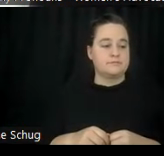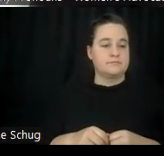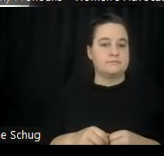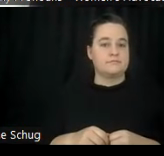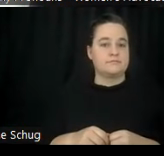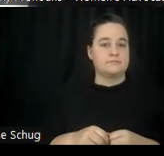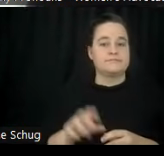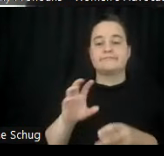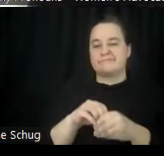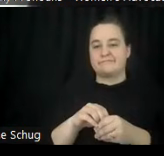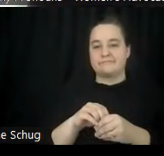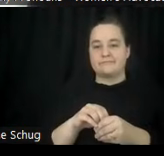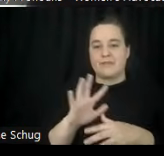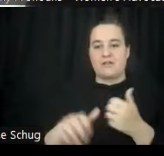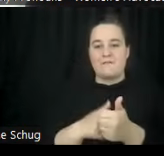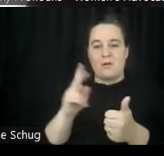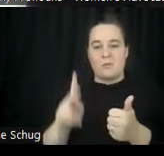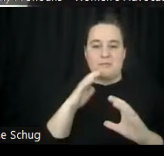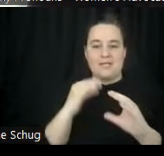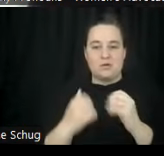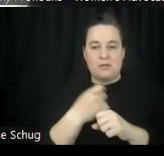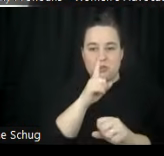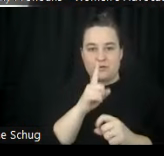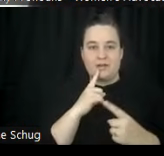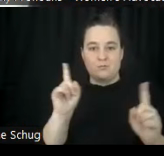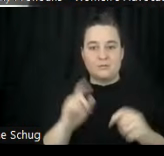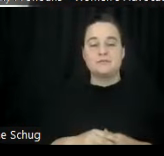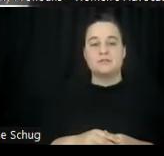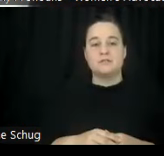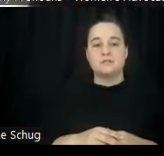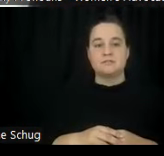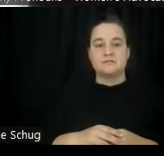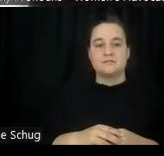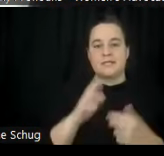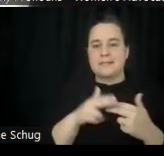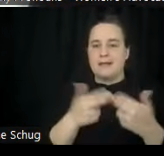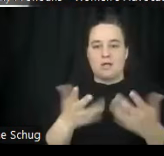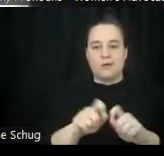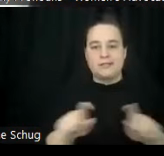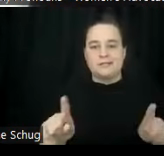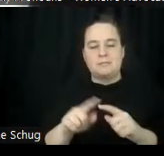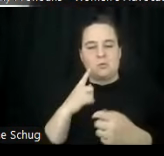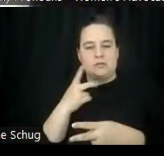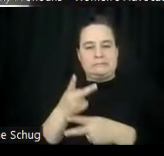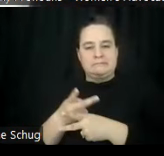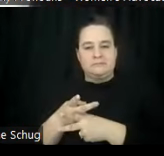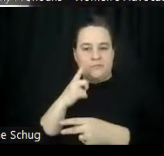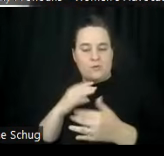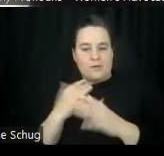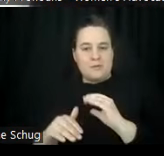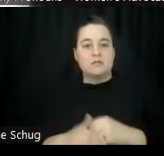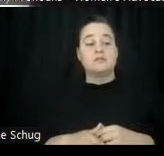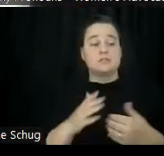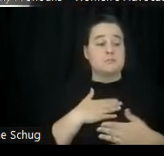in the follow-up email, since the slides are already out there. But yes, please check out that resource. You're welcome